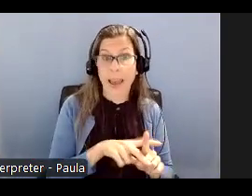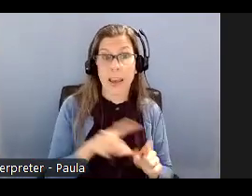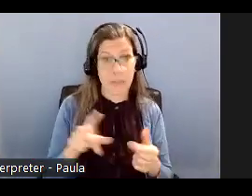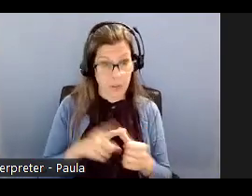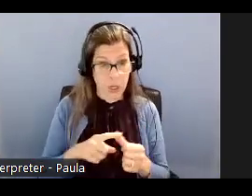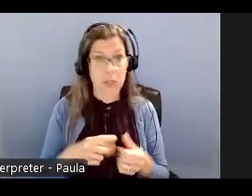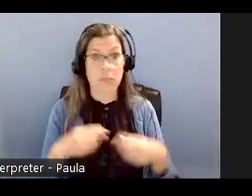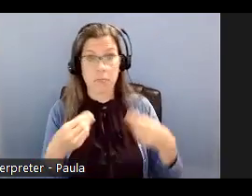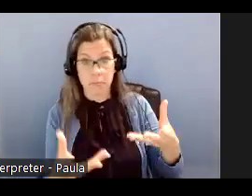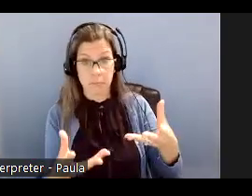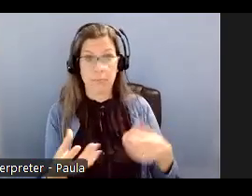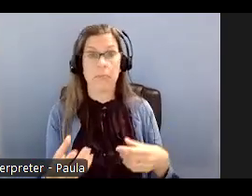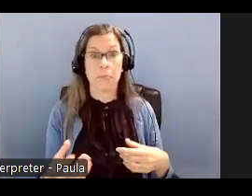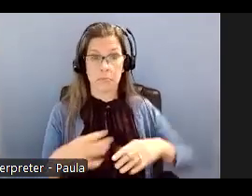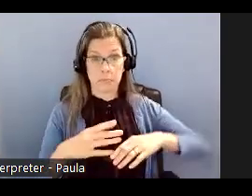process?